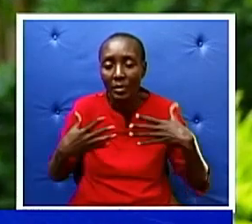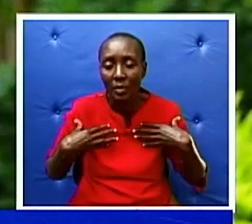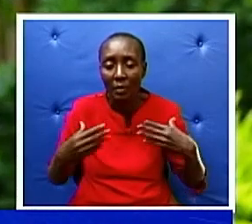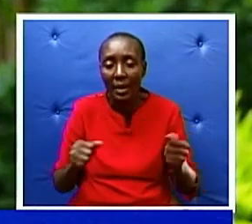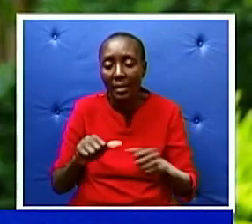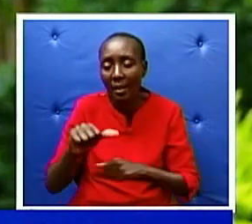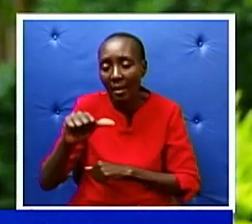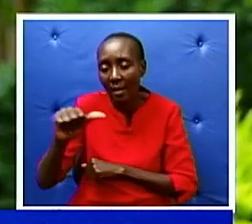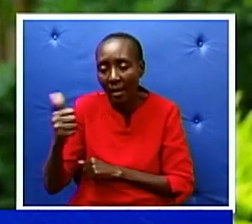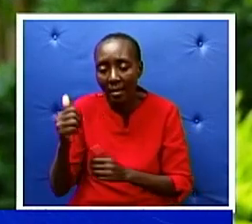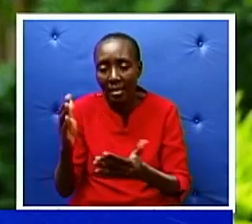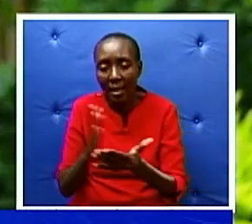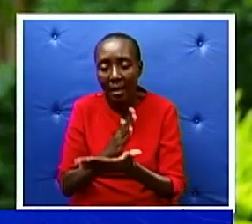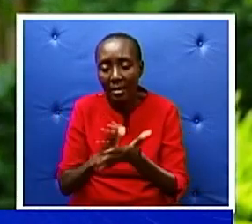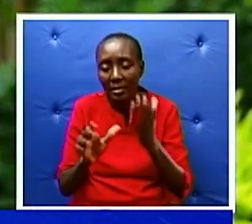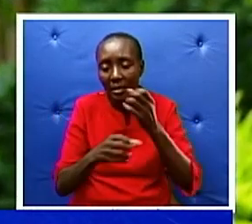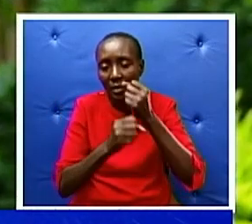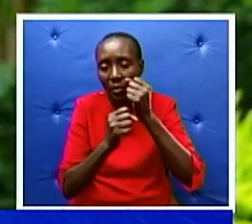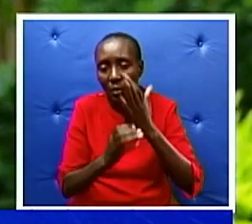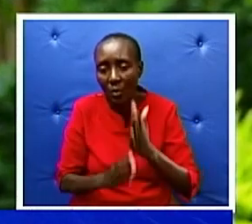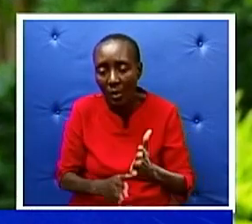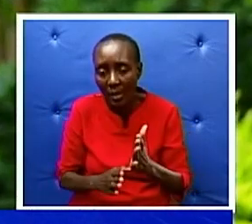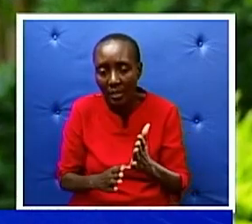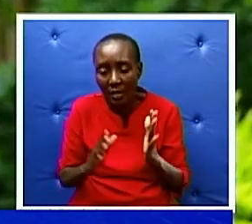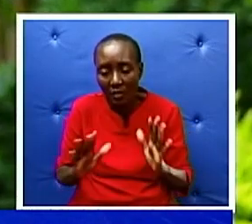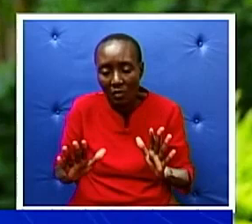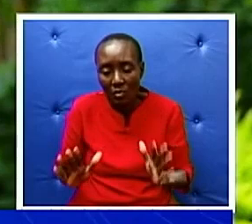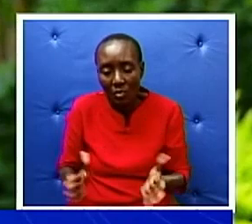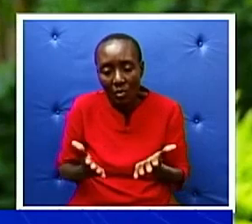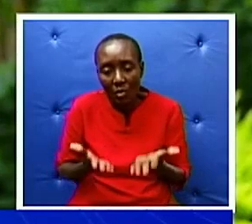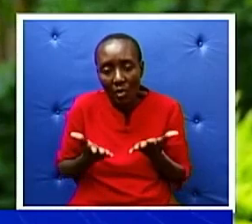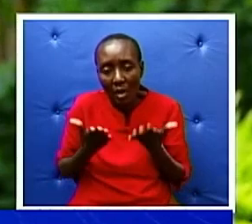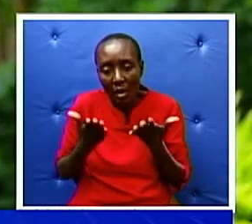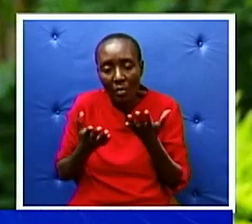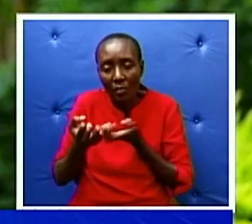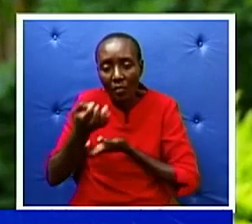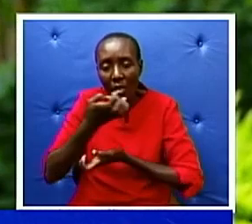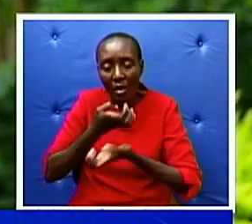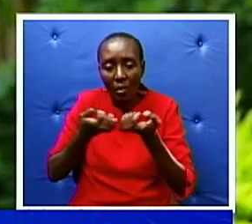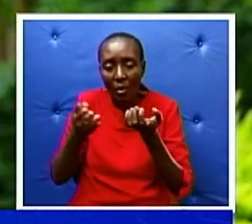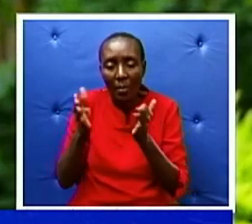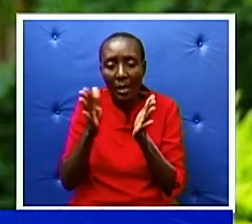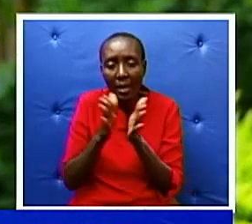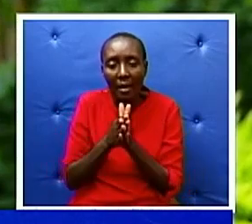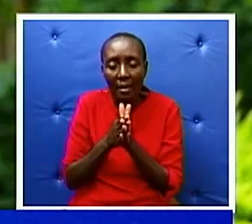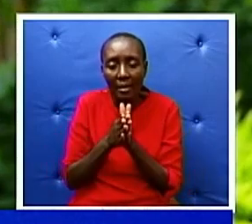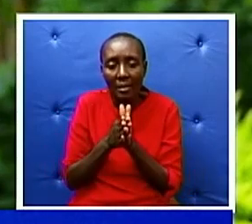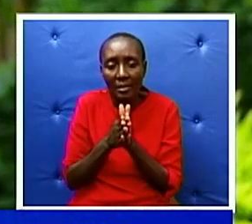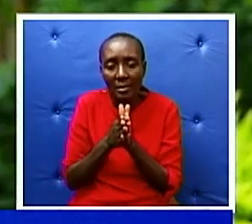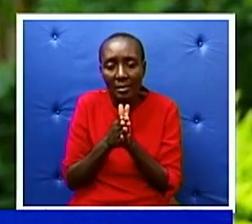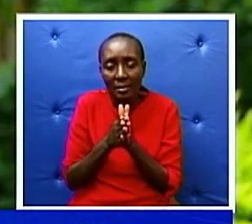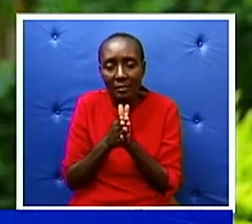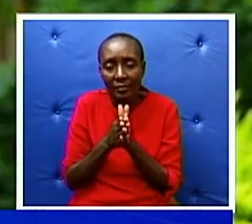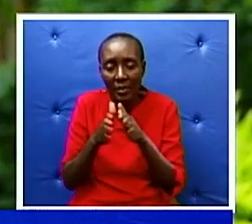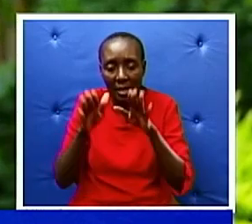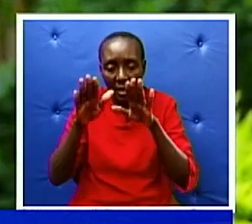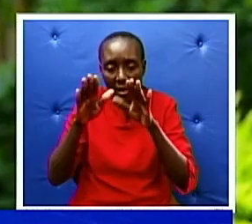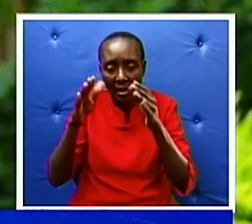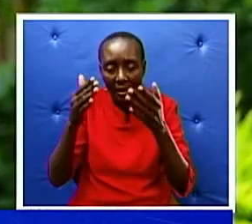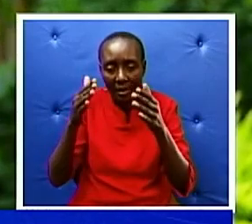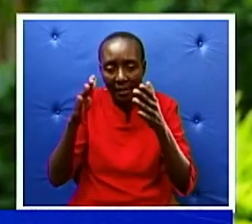stakeholders for the sake of resuscitating our economy and the fatalities from